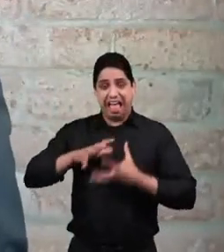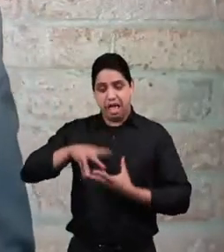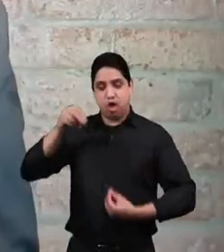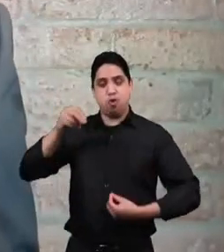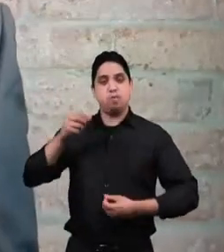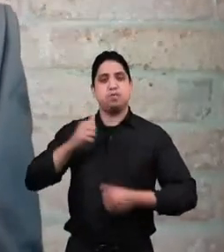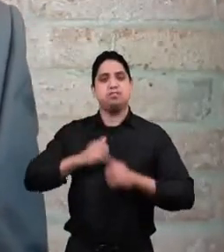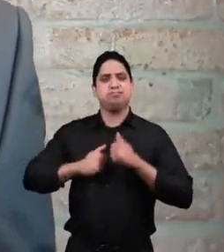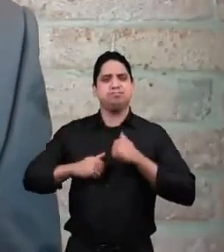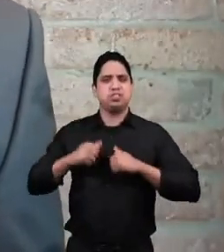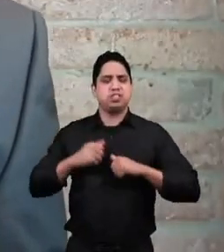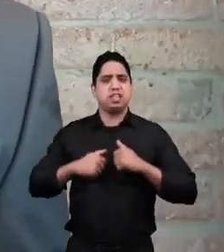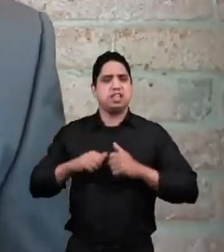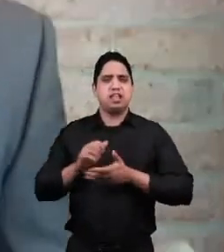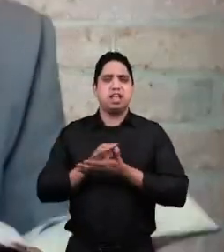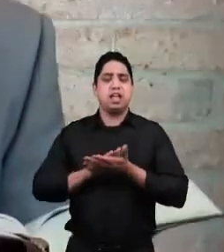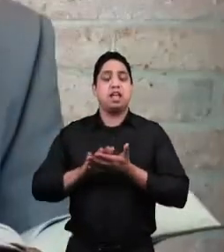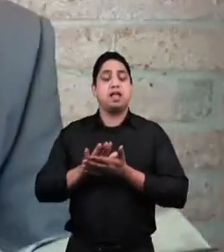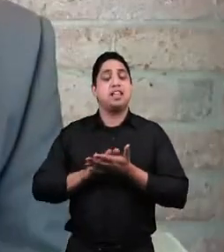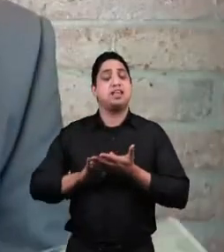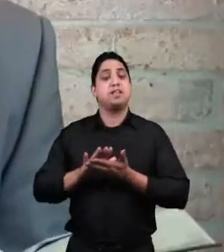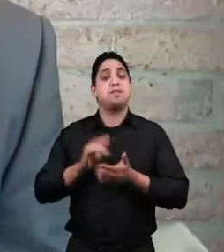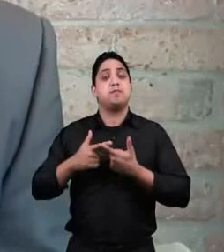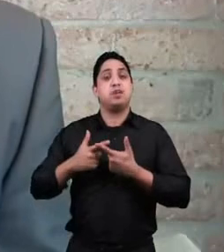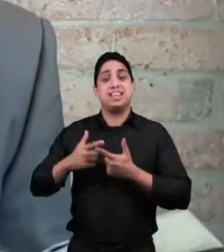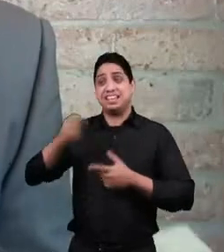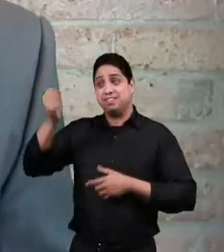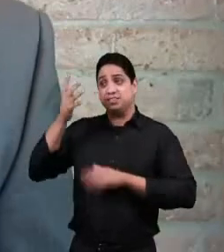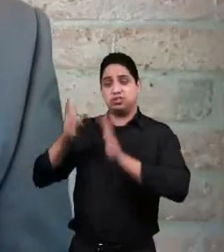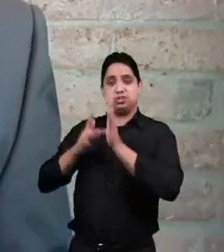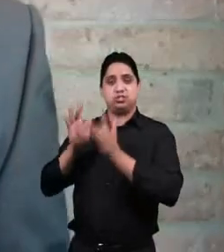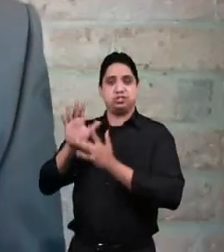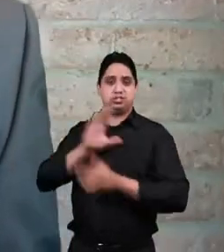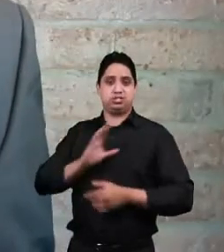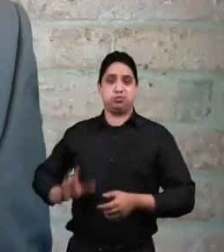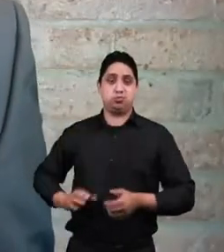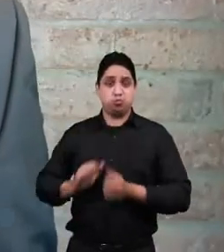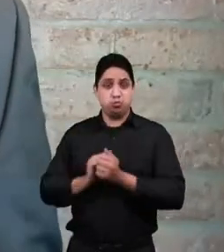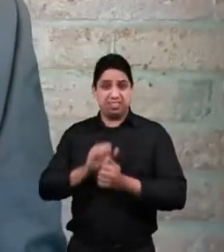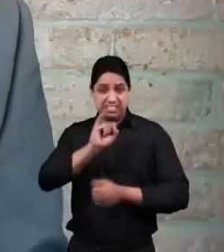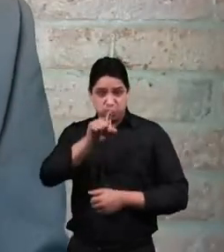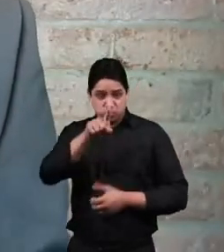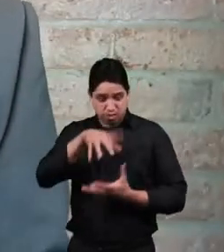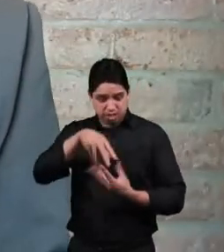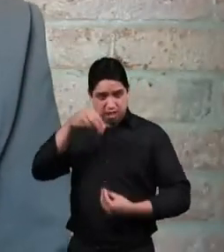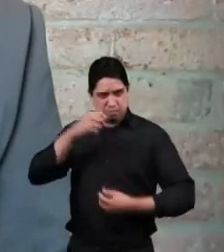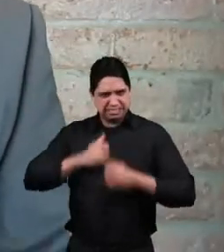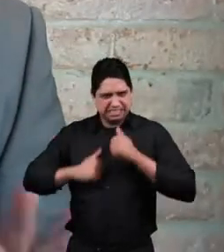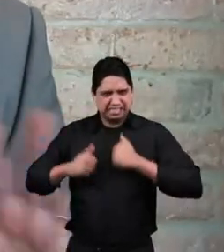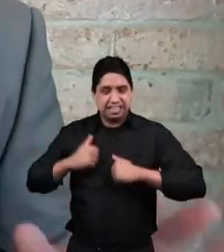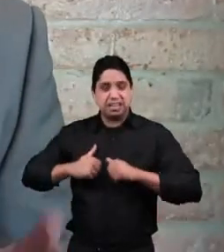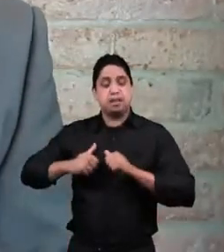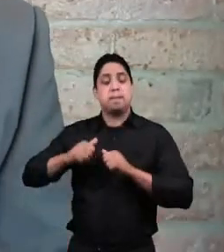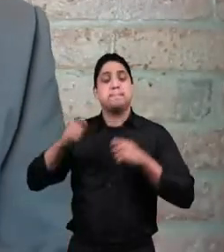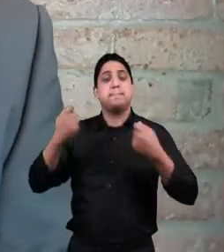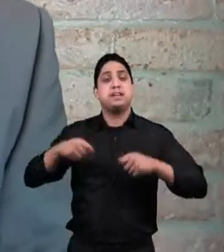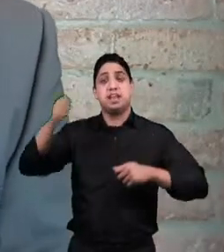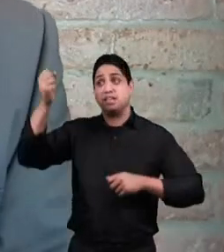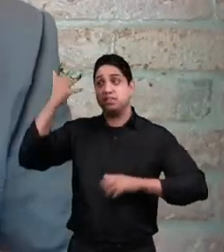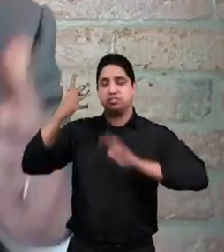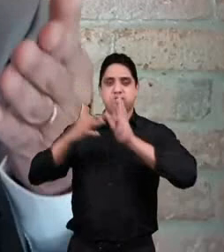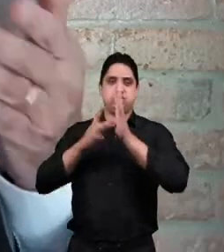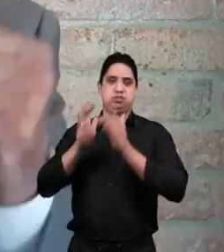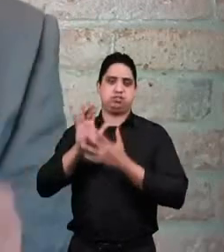Brethren, the only thing that can quench the thirst of the soul of man is the revelation through the Holy